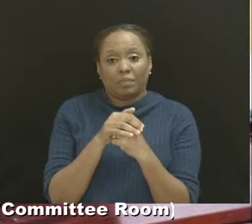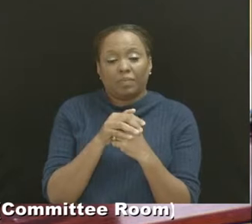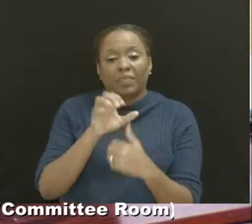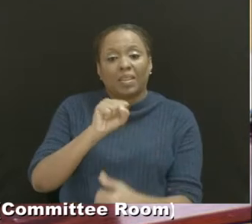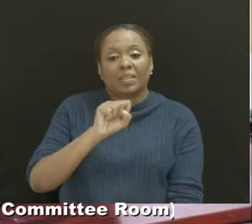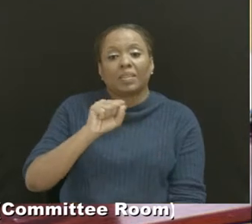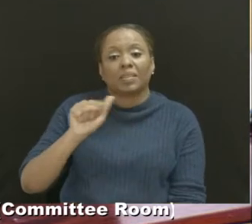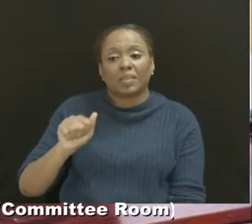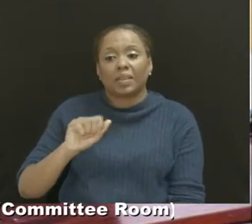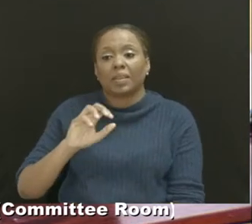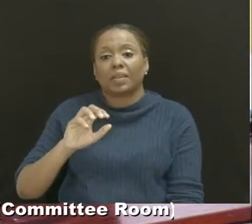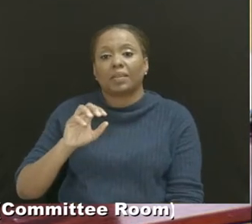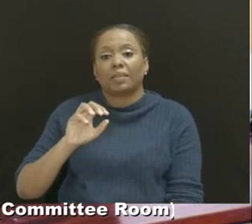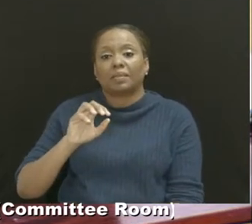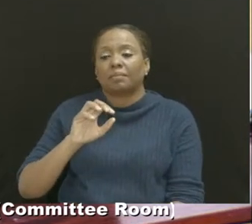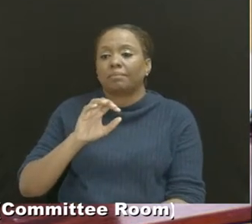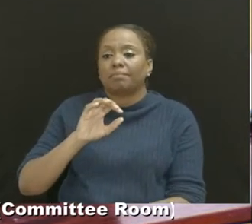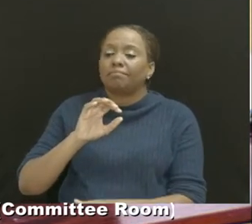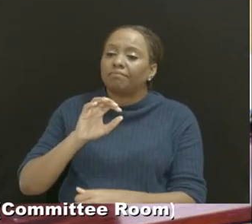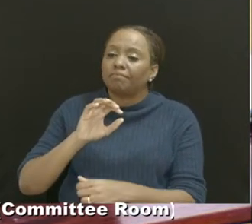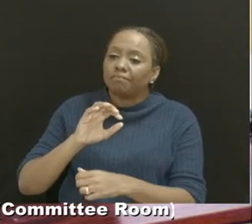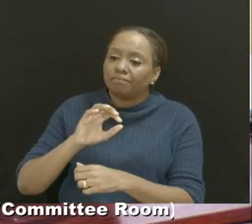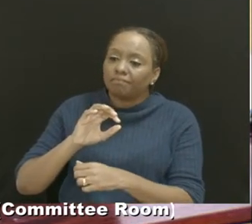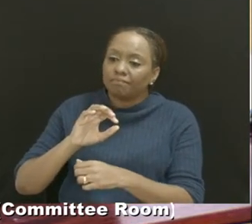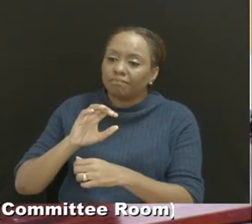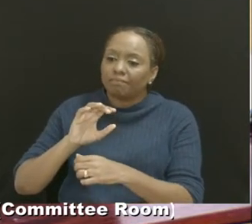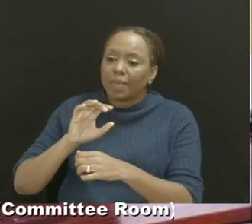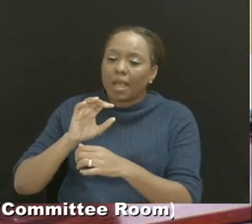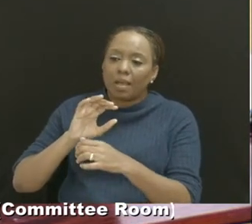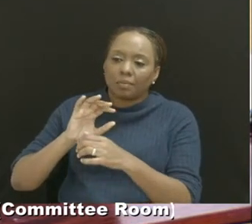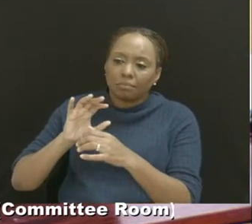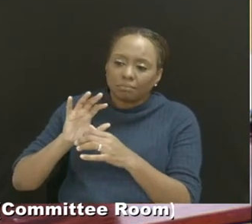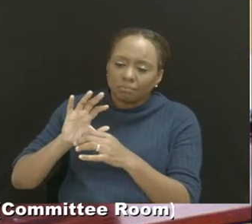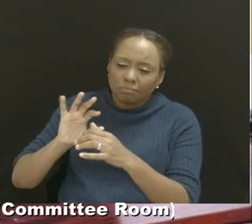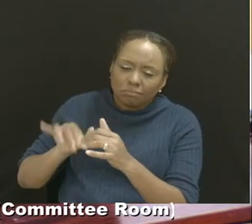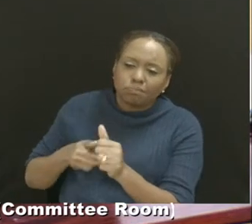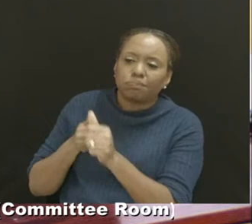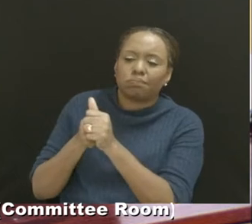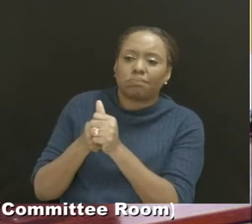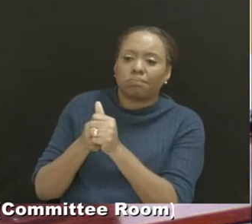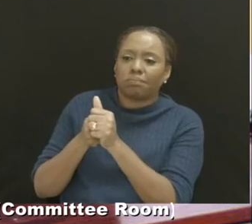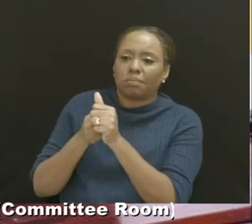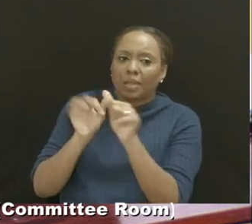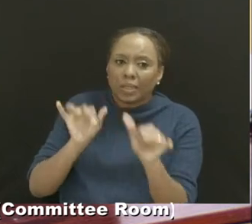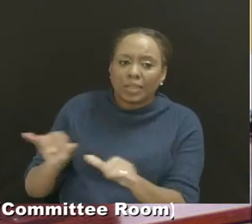collection agency in the world. With now the new trust to have